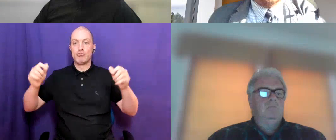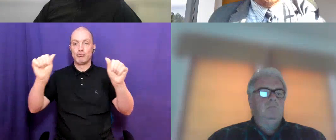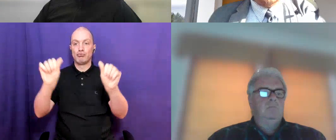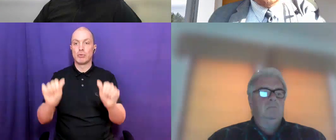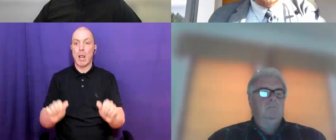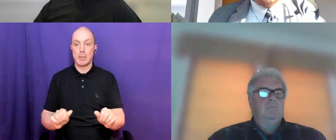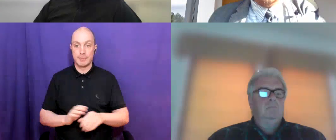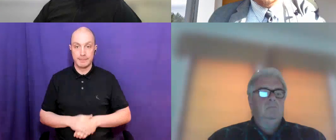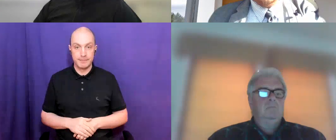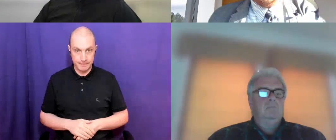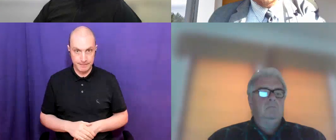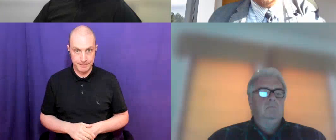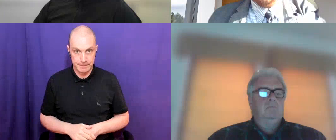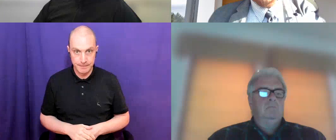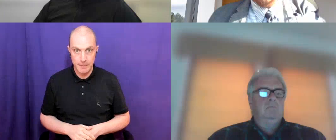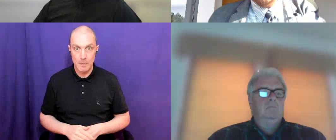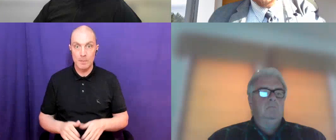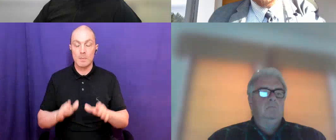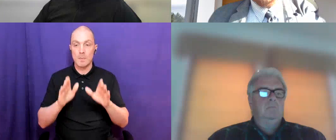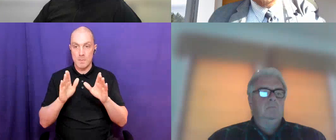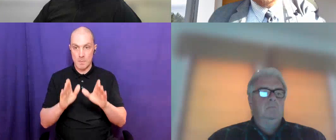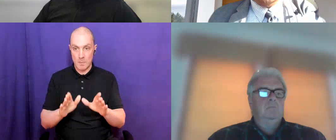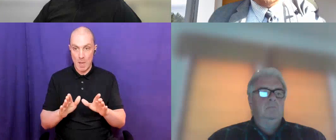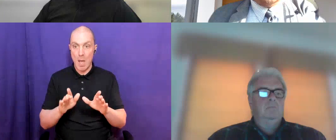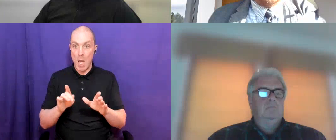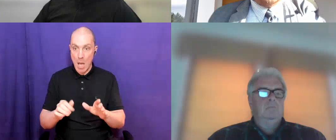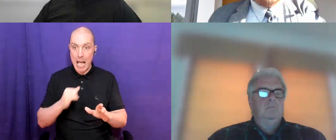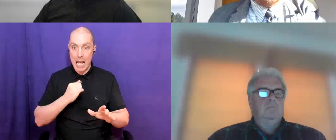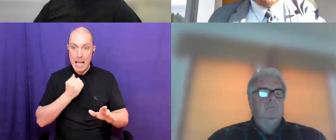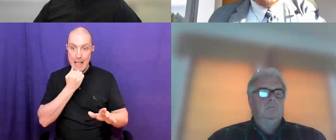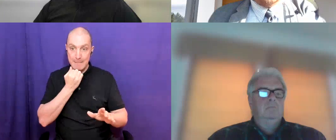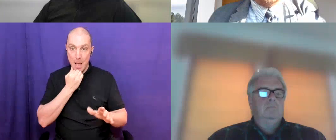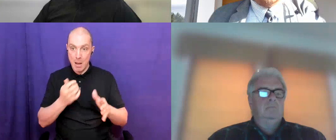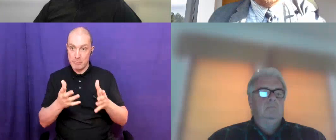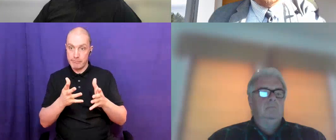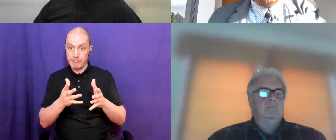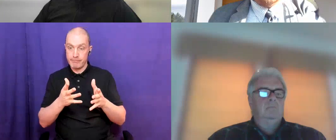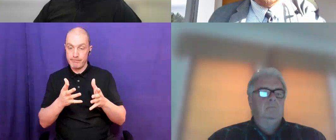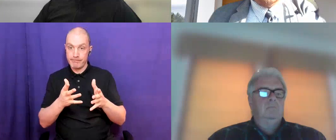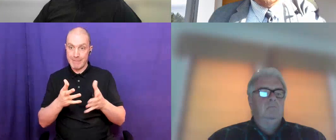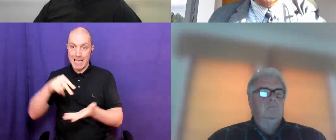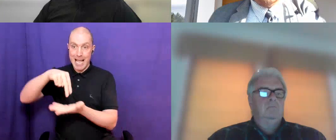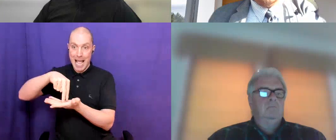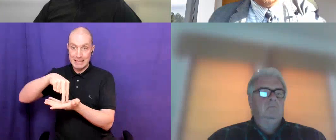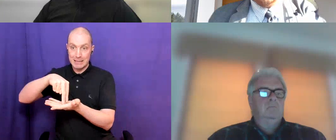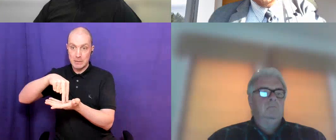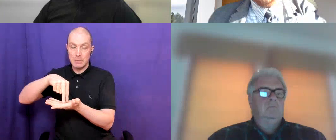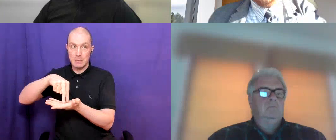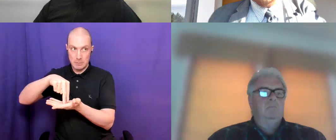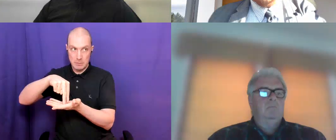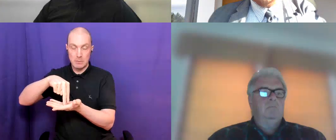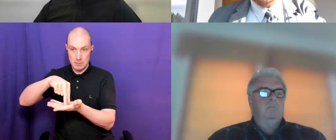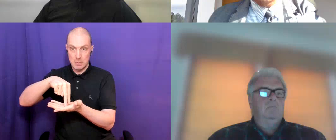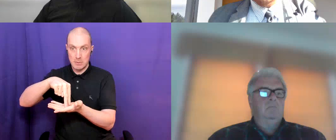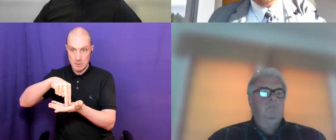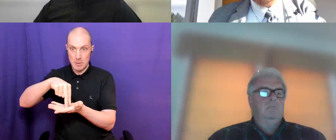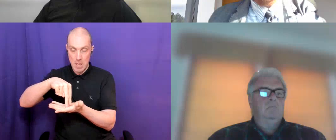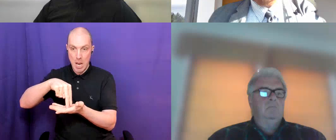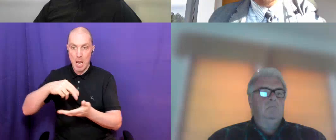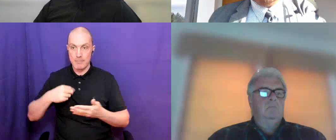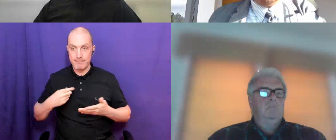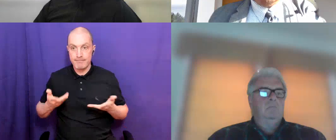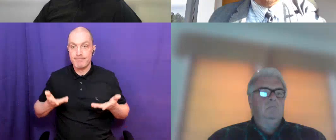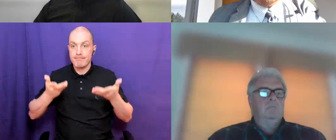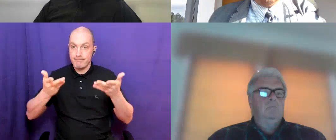And again, just given the numbers of people who are standing in this particular election, I'll give the opportunity for successful